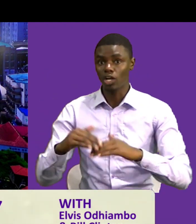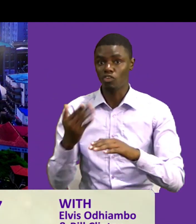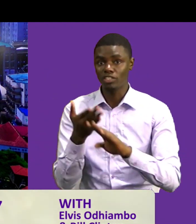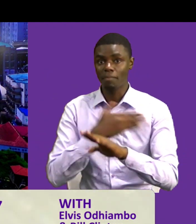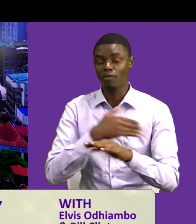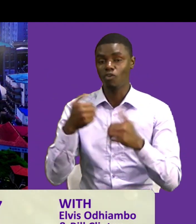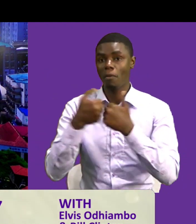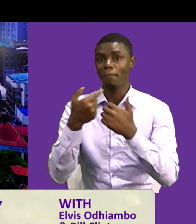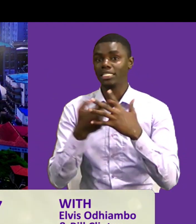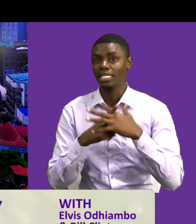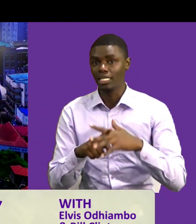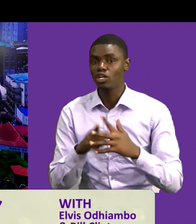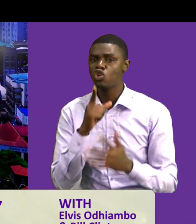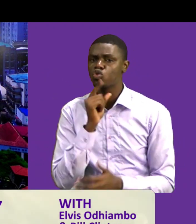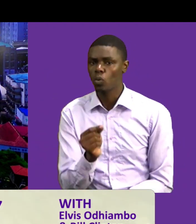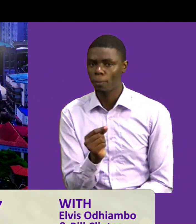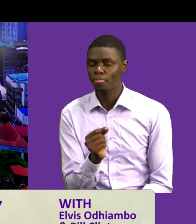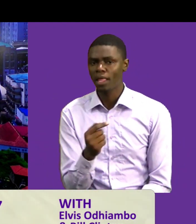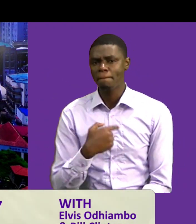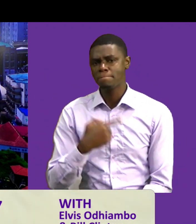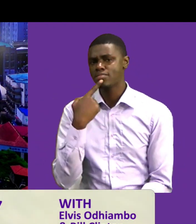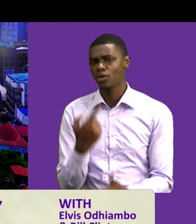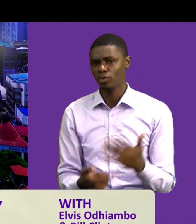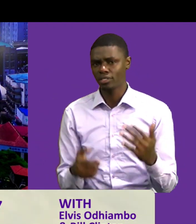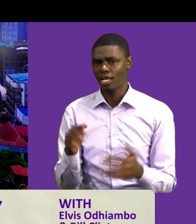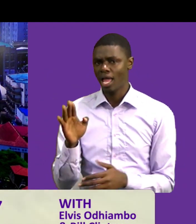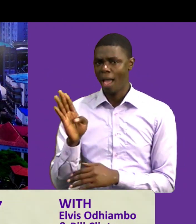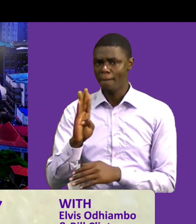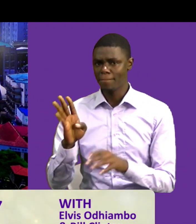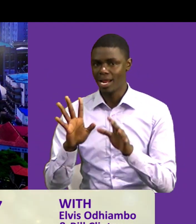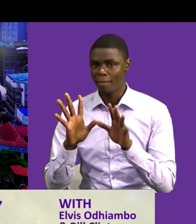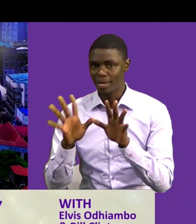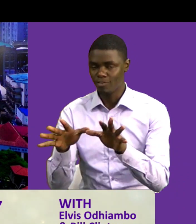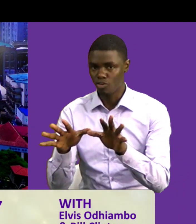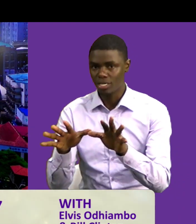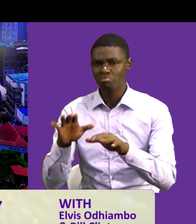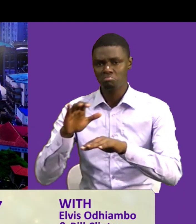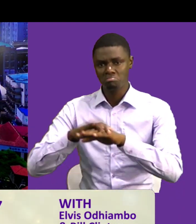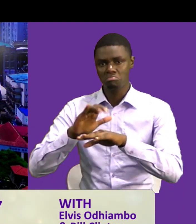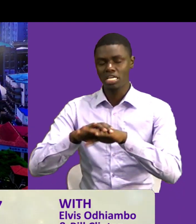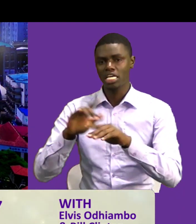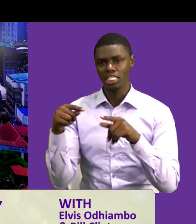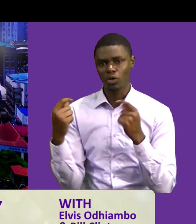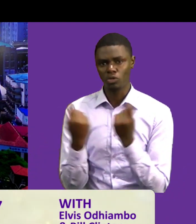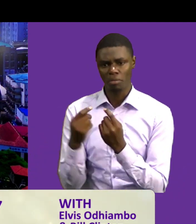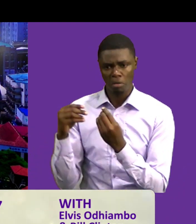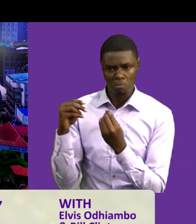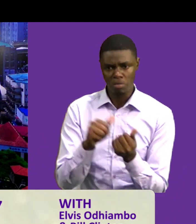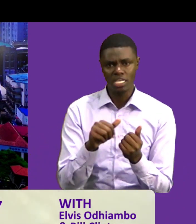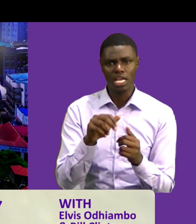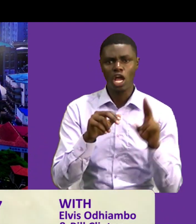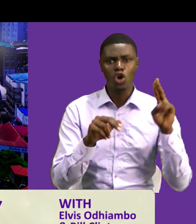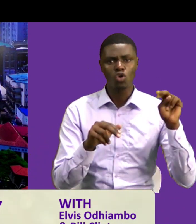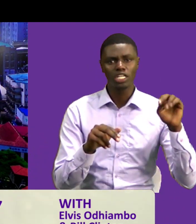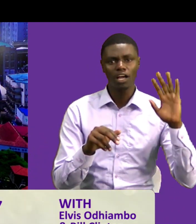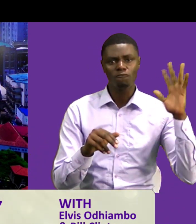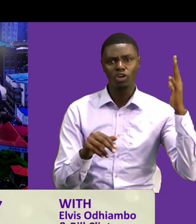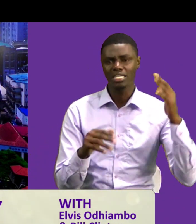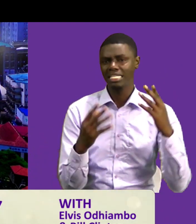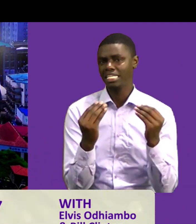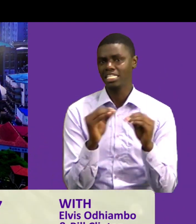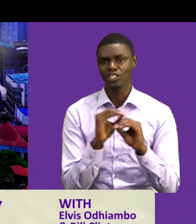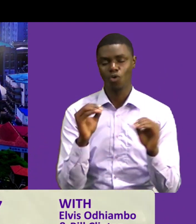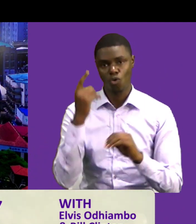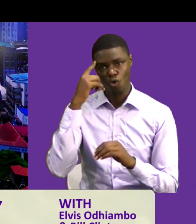match started. So I will say Brentford is a good team. Beating Nottingham Forest is not easy